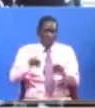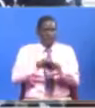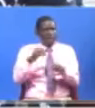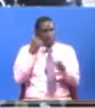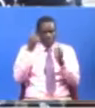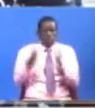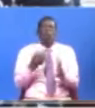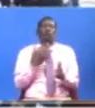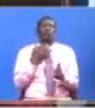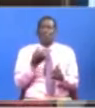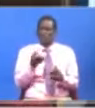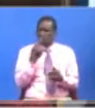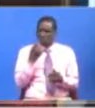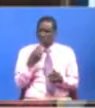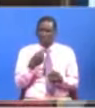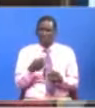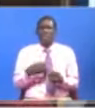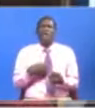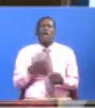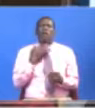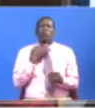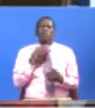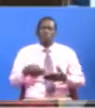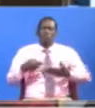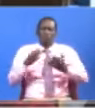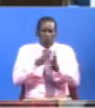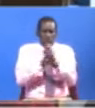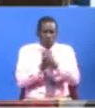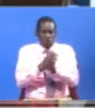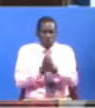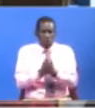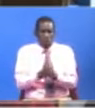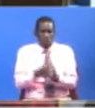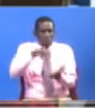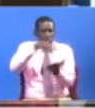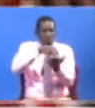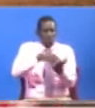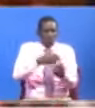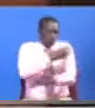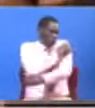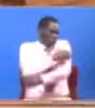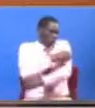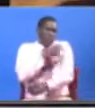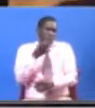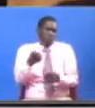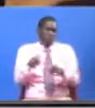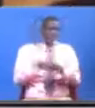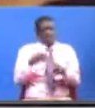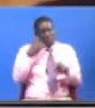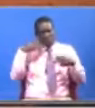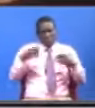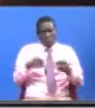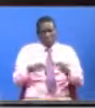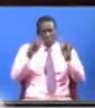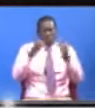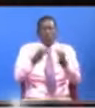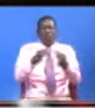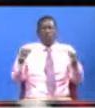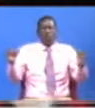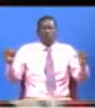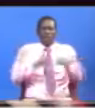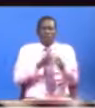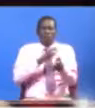seeking treatment, wanting to tell the story of the sorry state of our hospitals as patients stay longer without